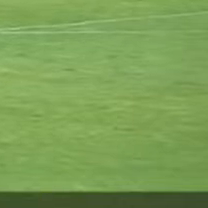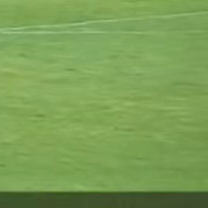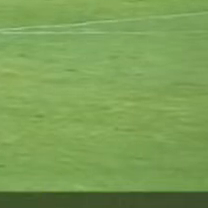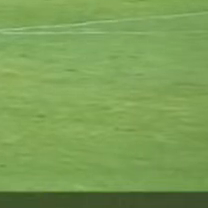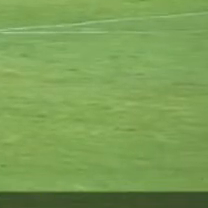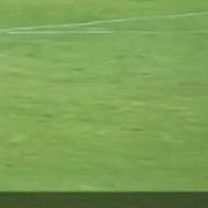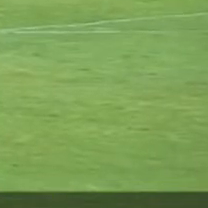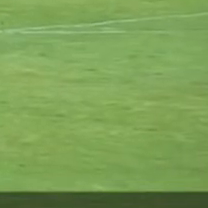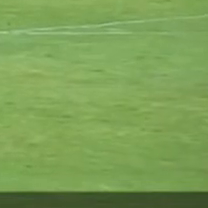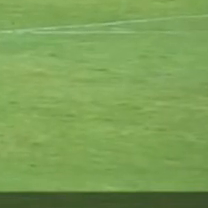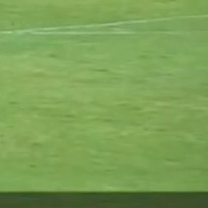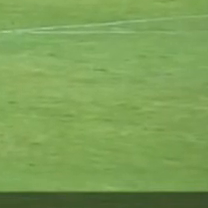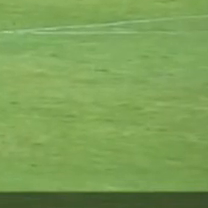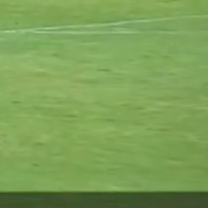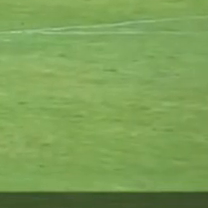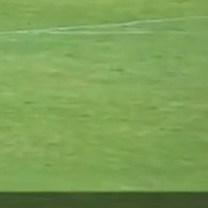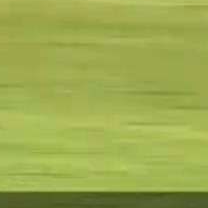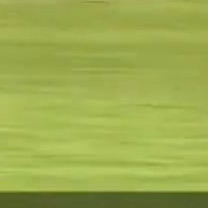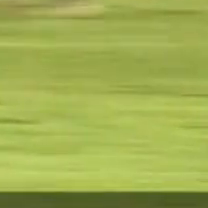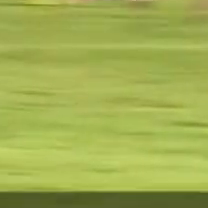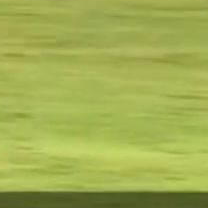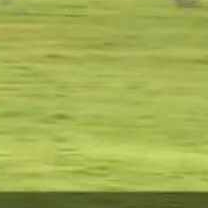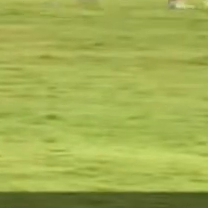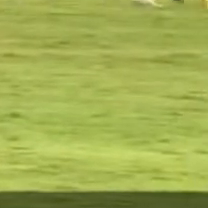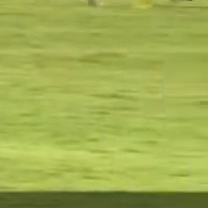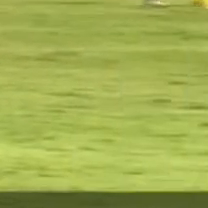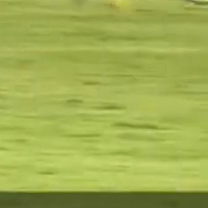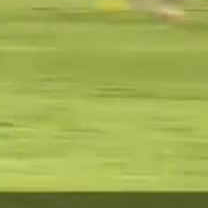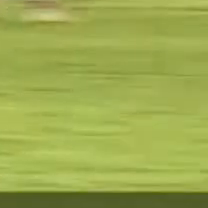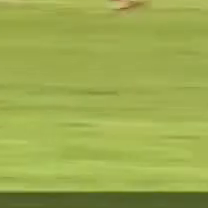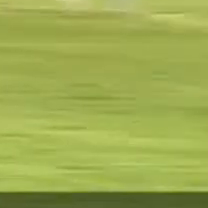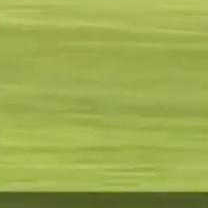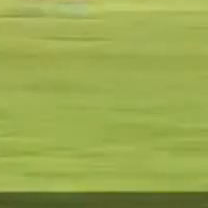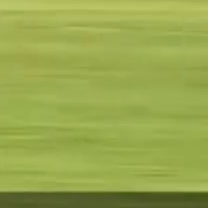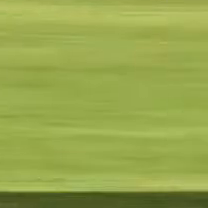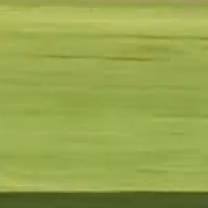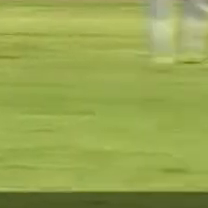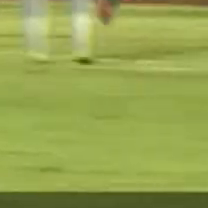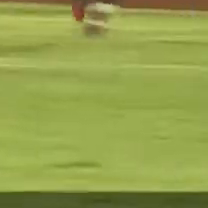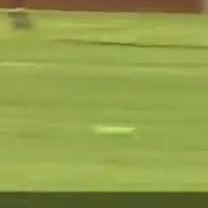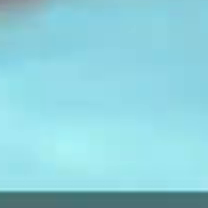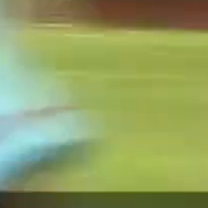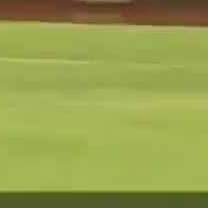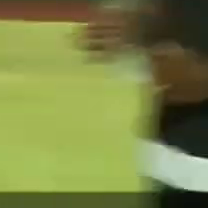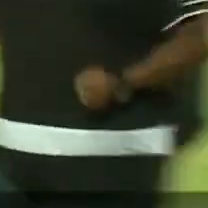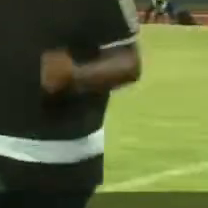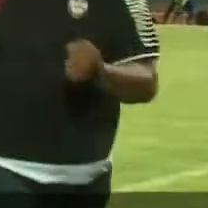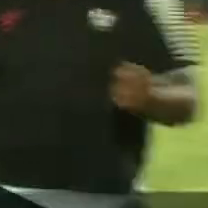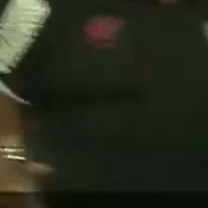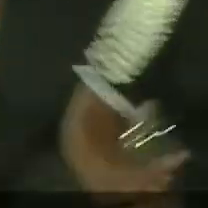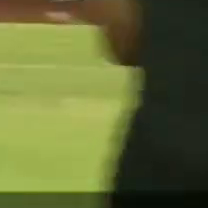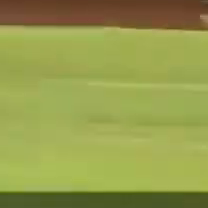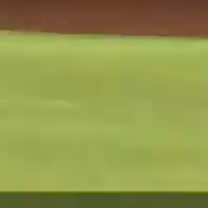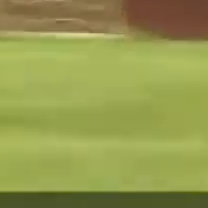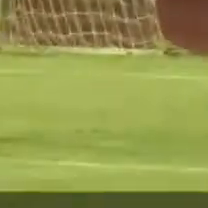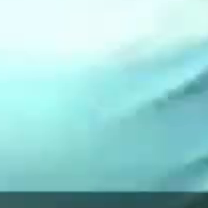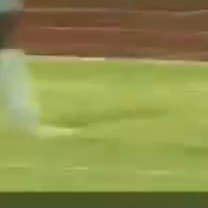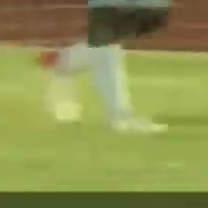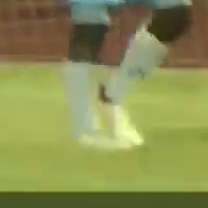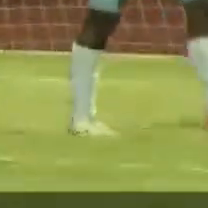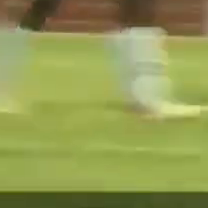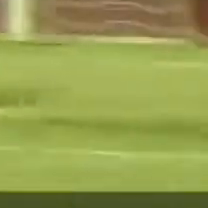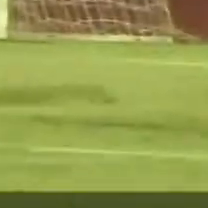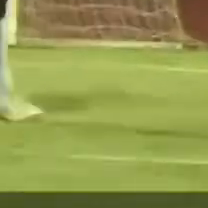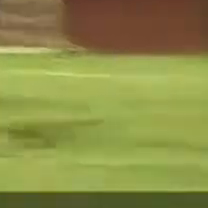Masitaoka. Morena Raboribudi side currently leads the pack with 50 points, 2 points adrift of second place Township Rollers. Galaxy have so